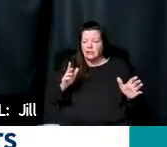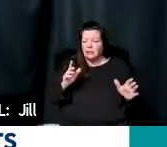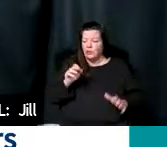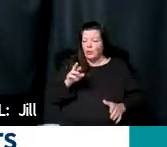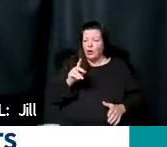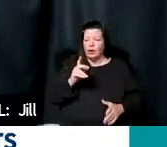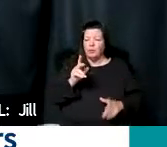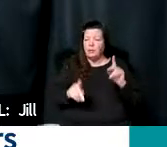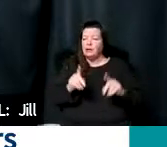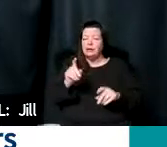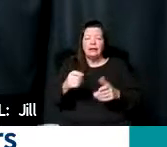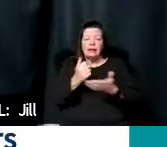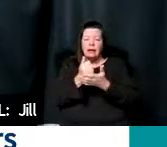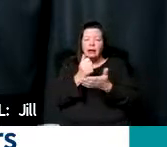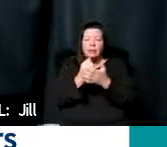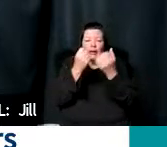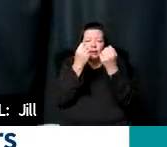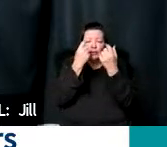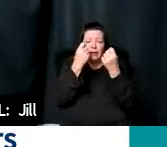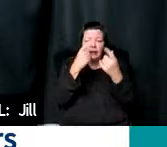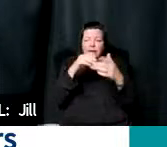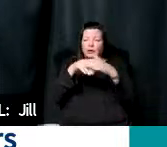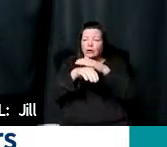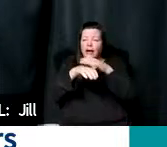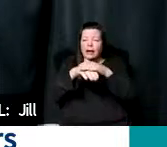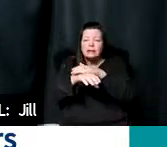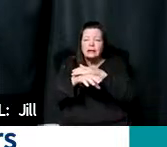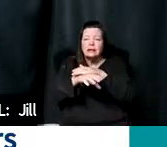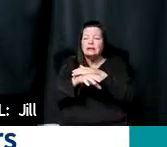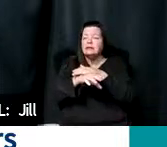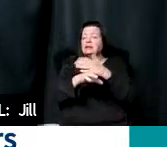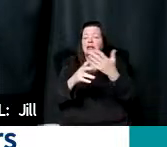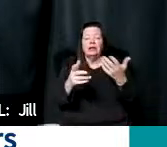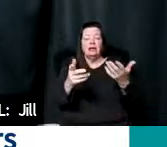sure that they can access the